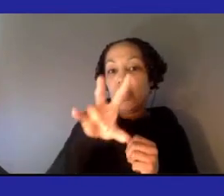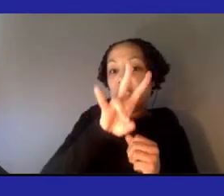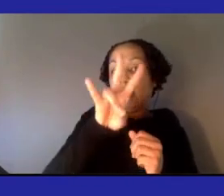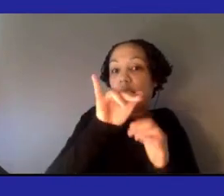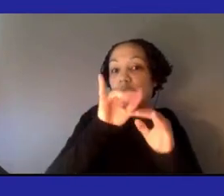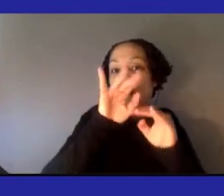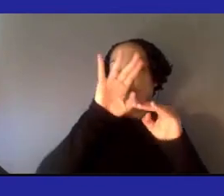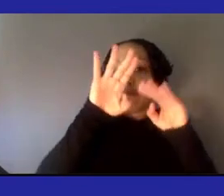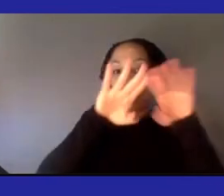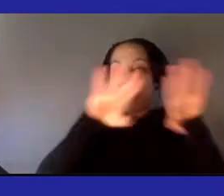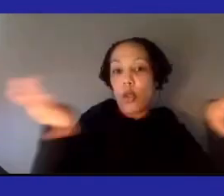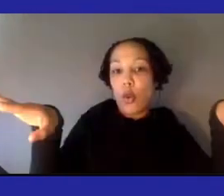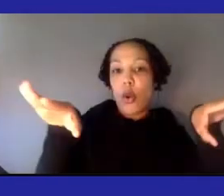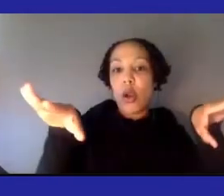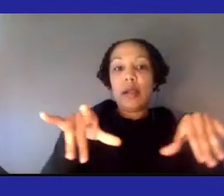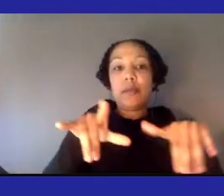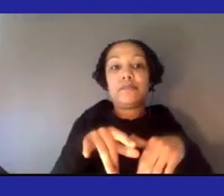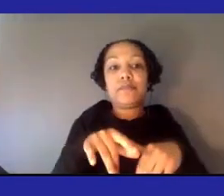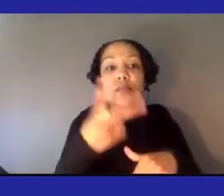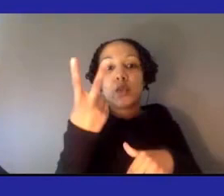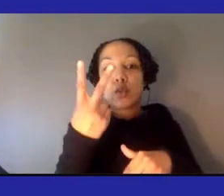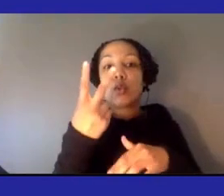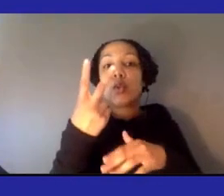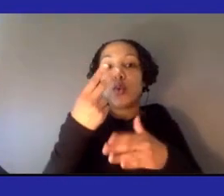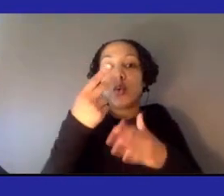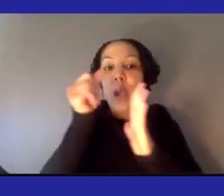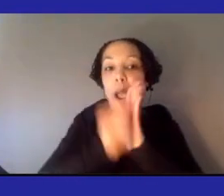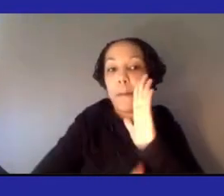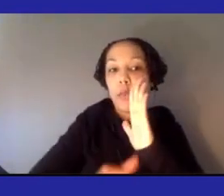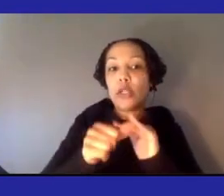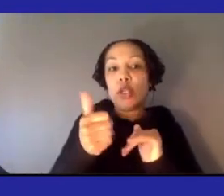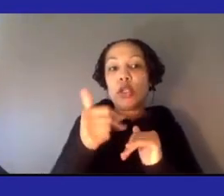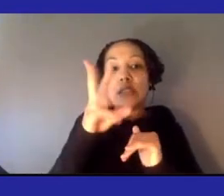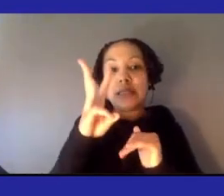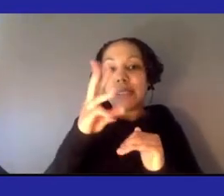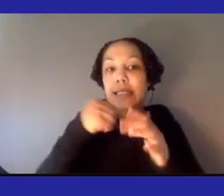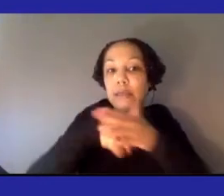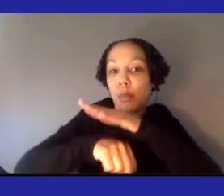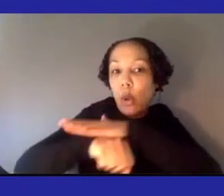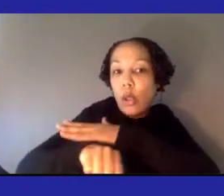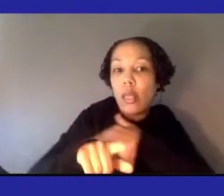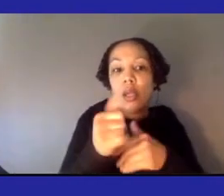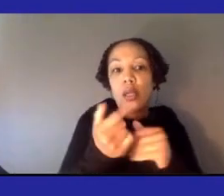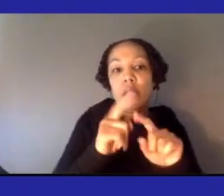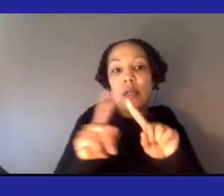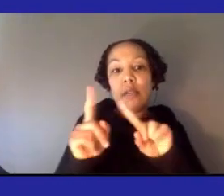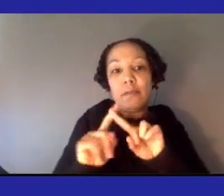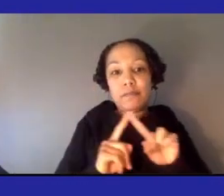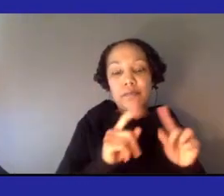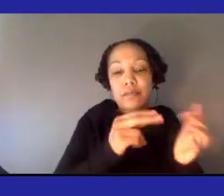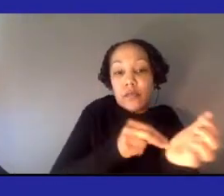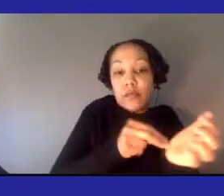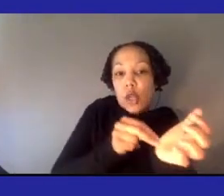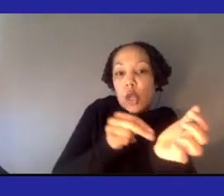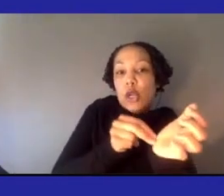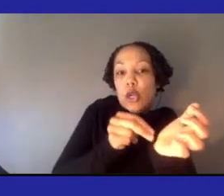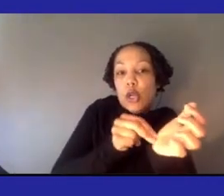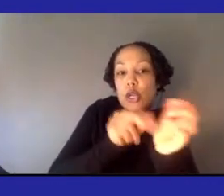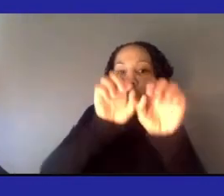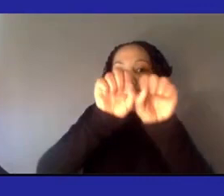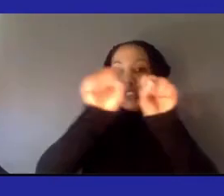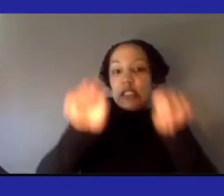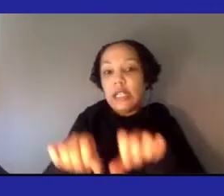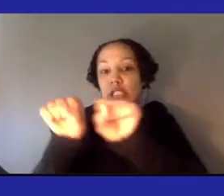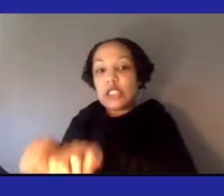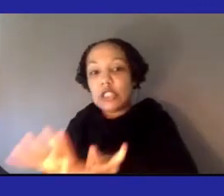delivery recovery rooms, support spaces such as nurse station, on-call rooms, clean and sterile rooms. Also